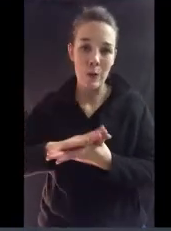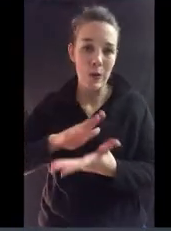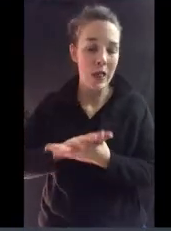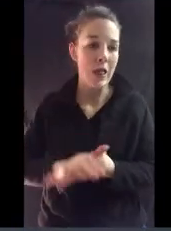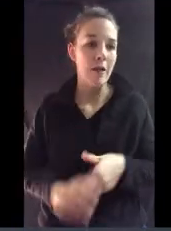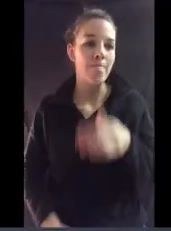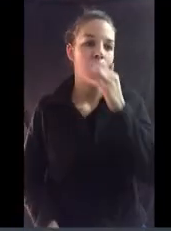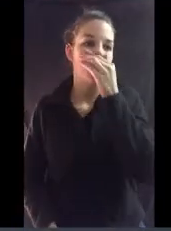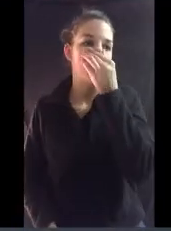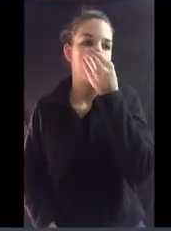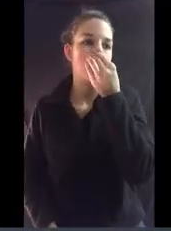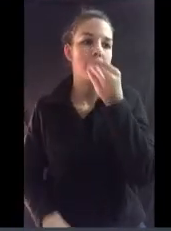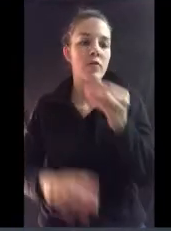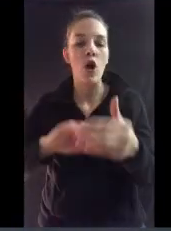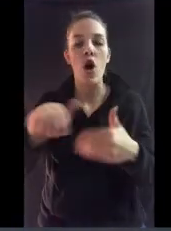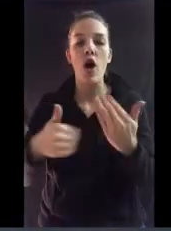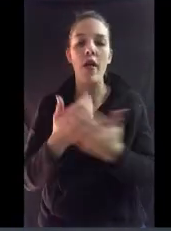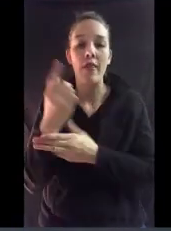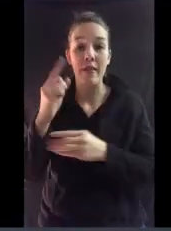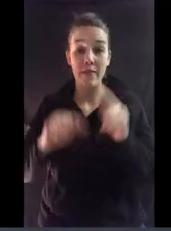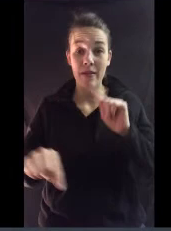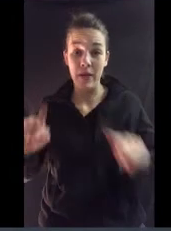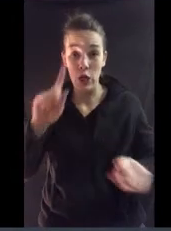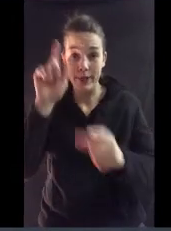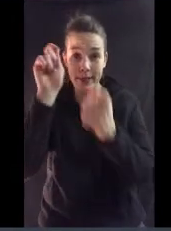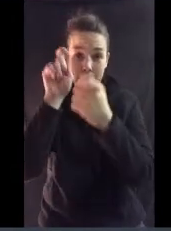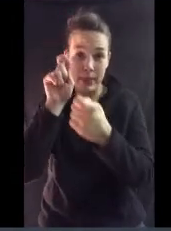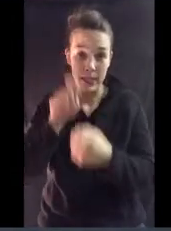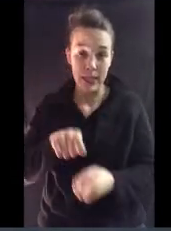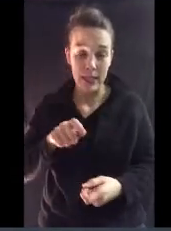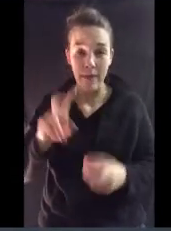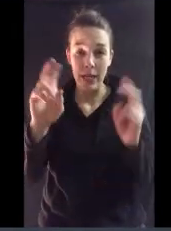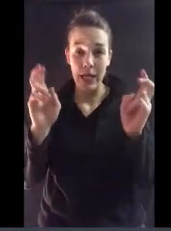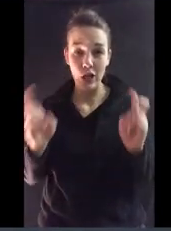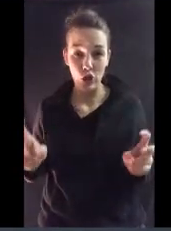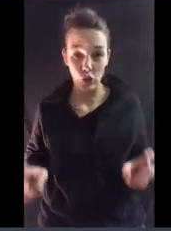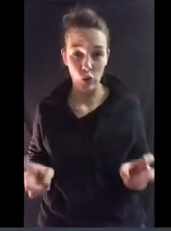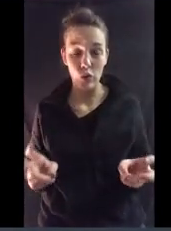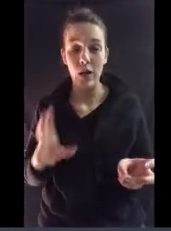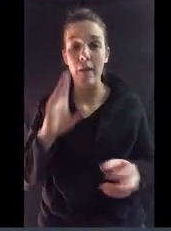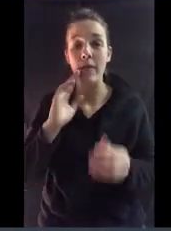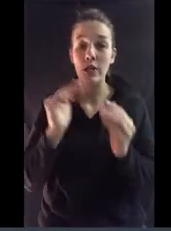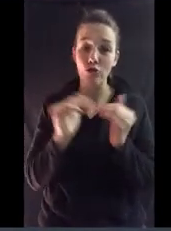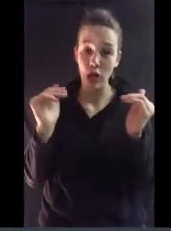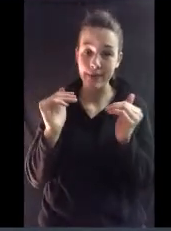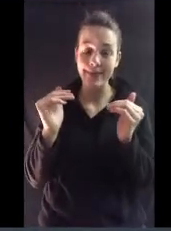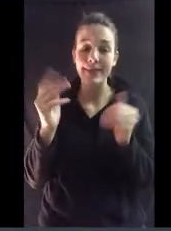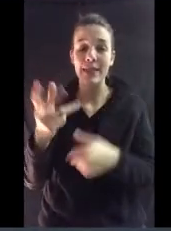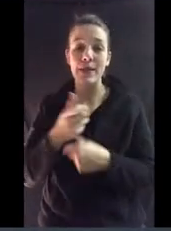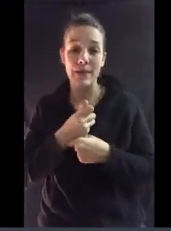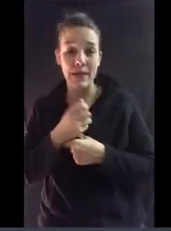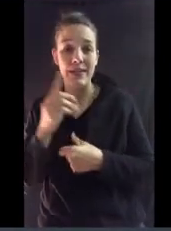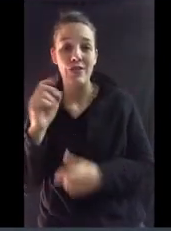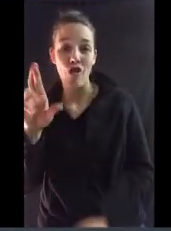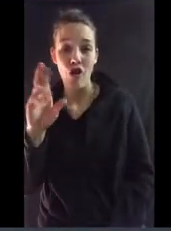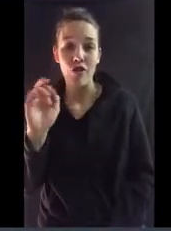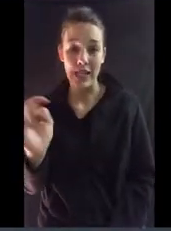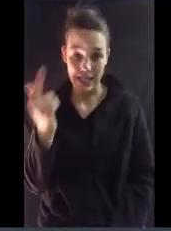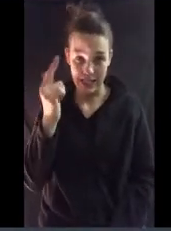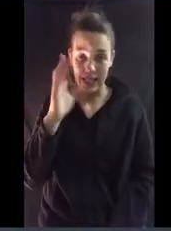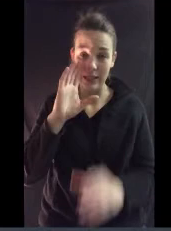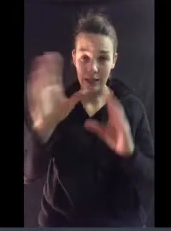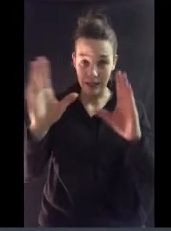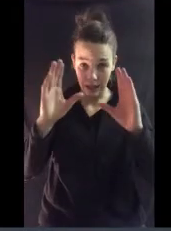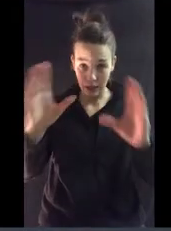to the best schools. All of these very specific issues of justice